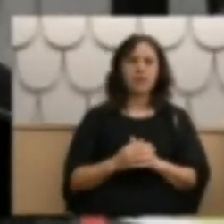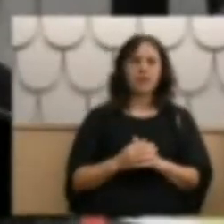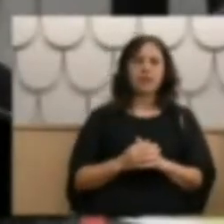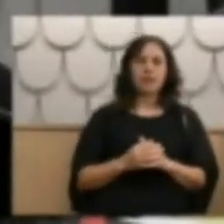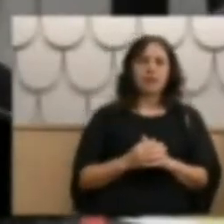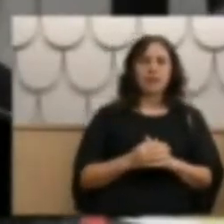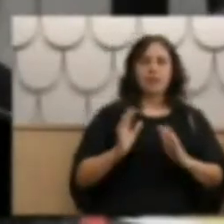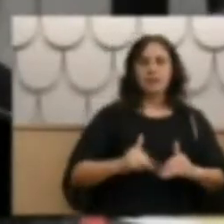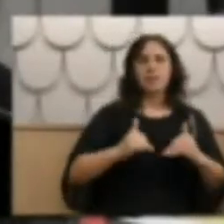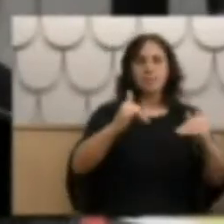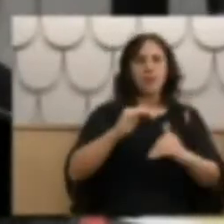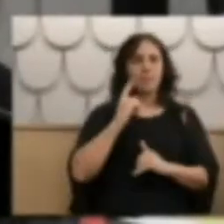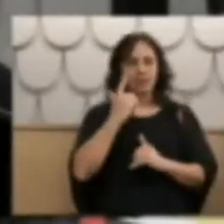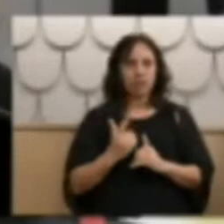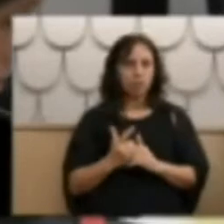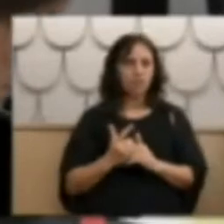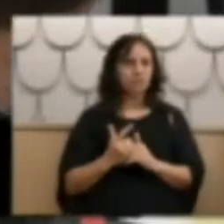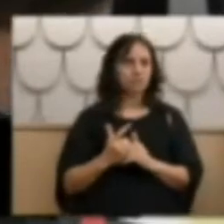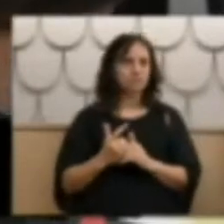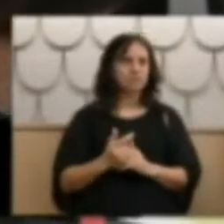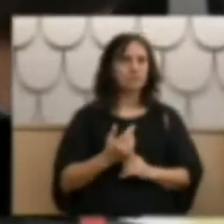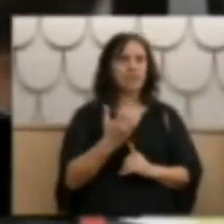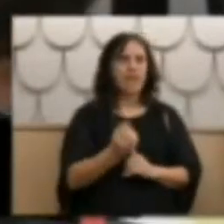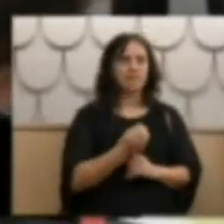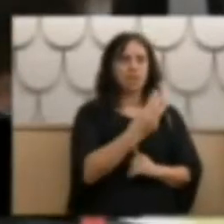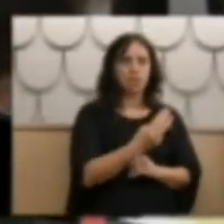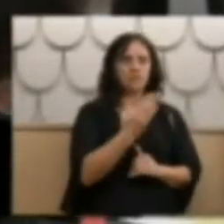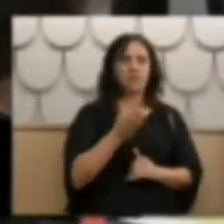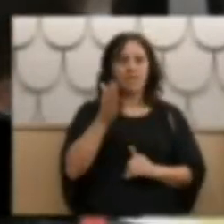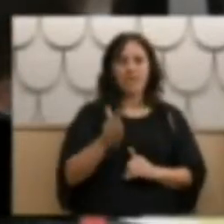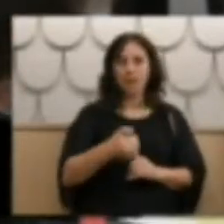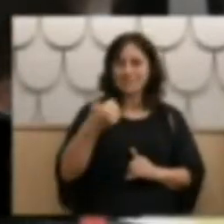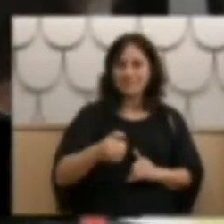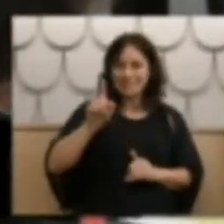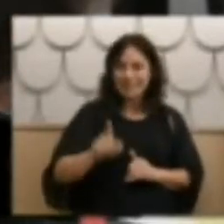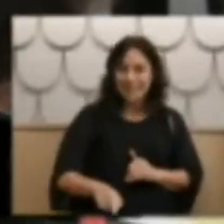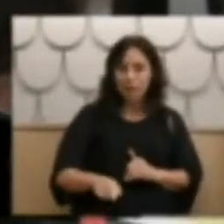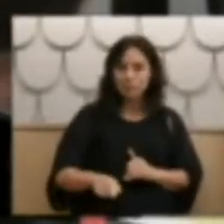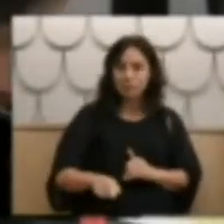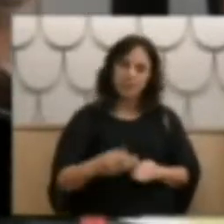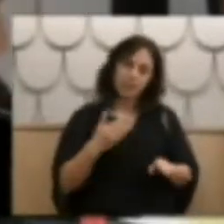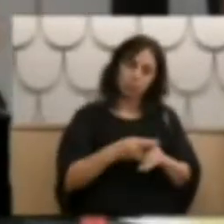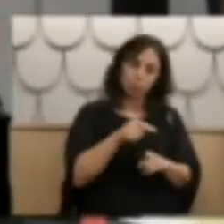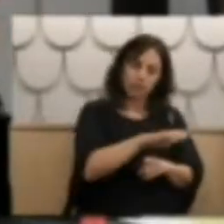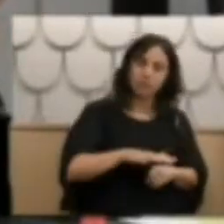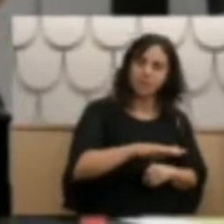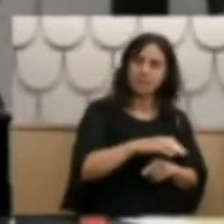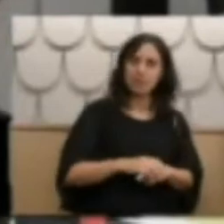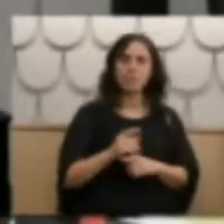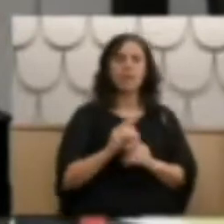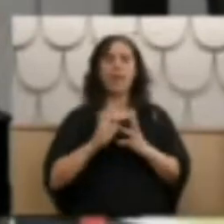of 16,000 in New Zealand. It is a major crisis. Providing representation for